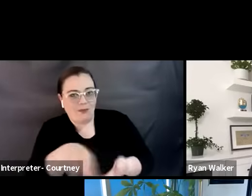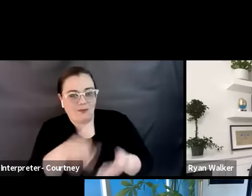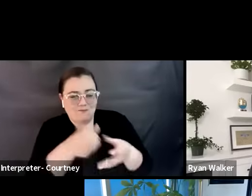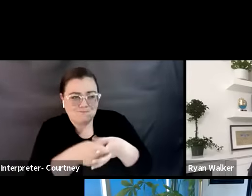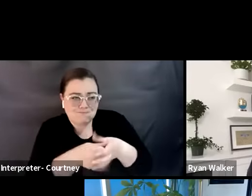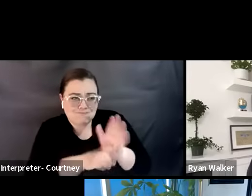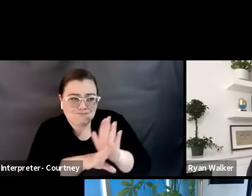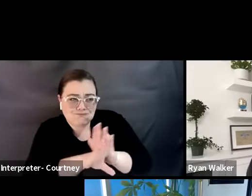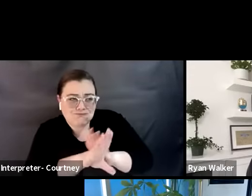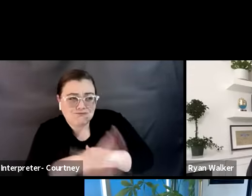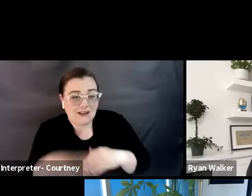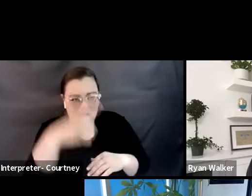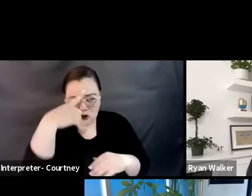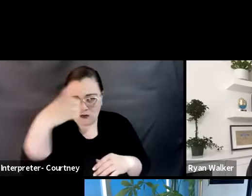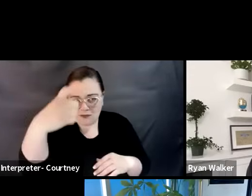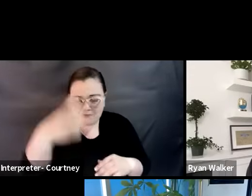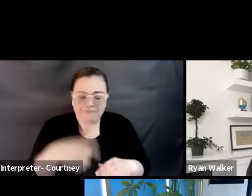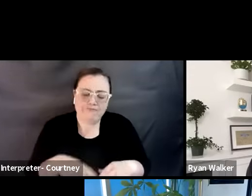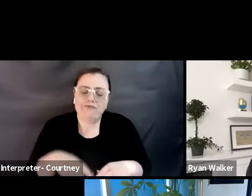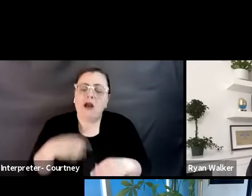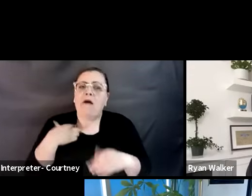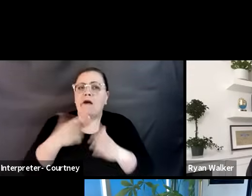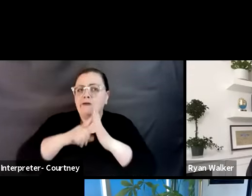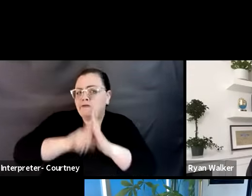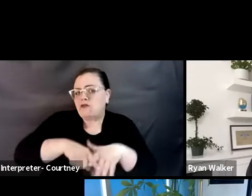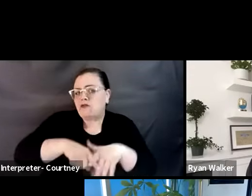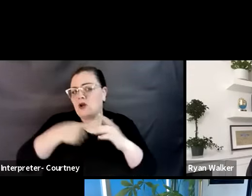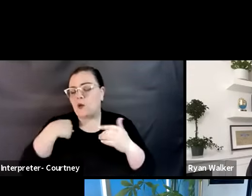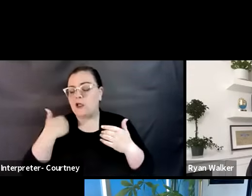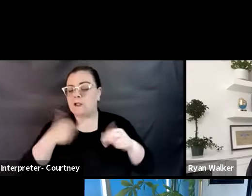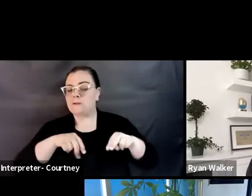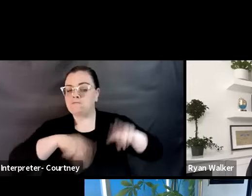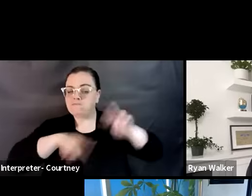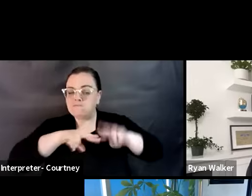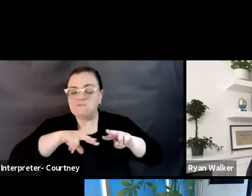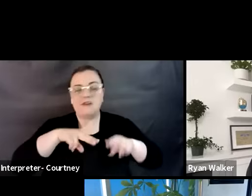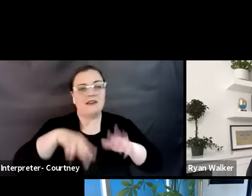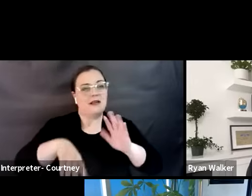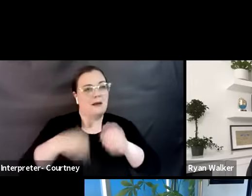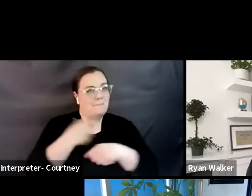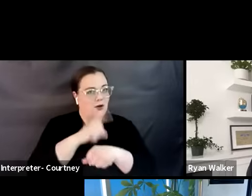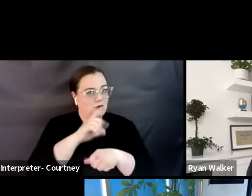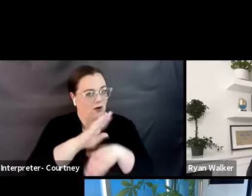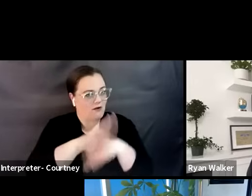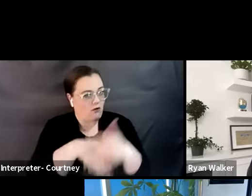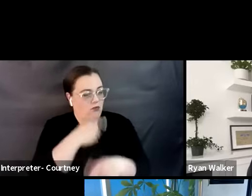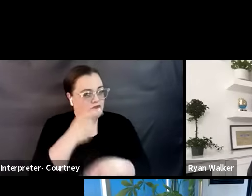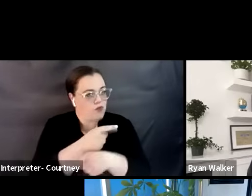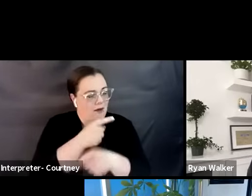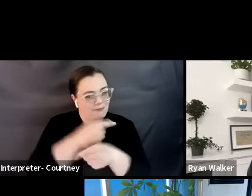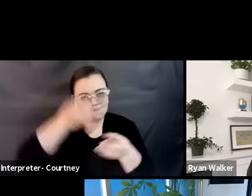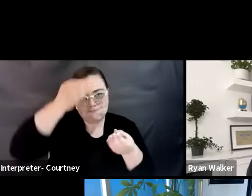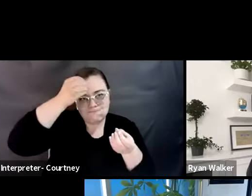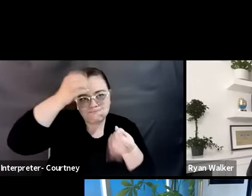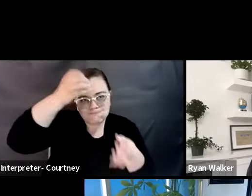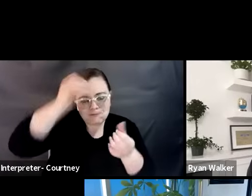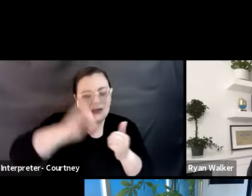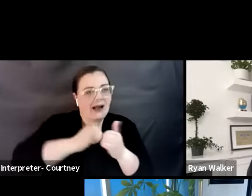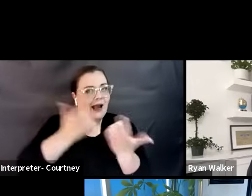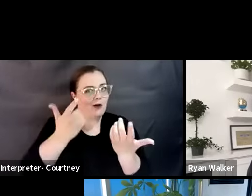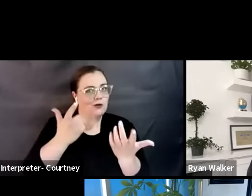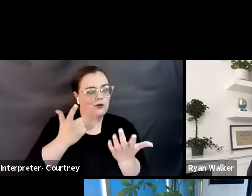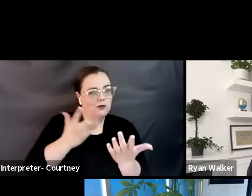initially it's a little bureaucratic as we are trying to make sure that we have the proper information for the different places that we submit, the